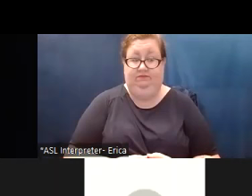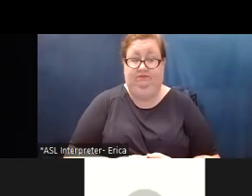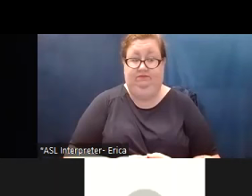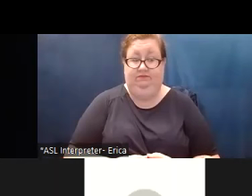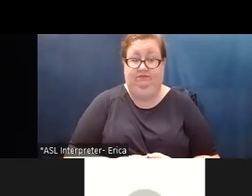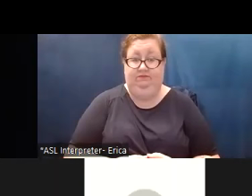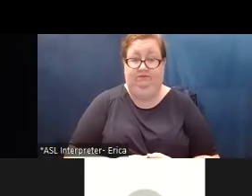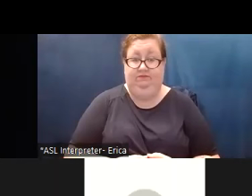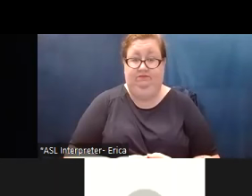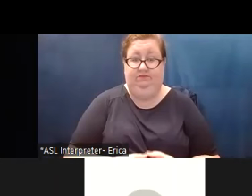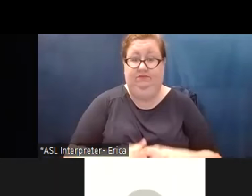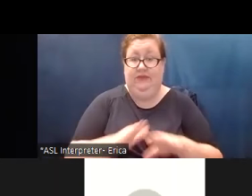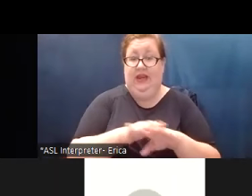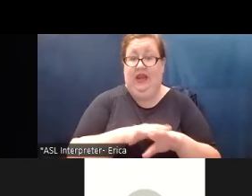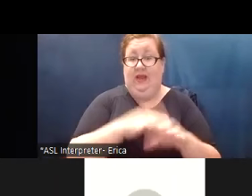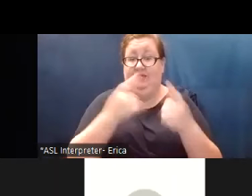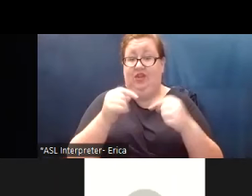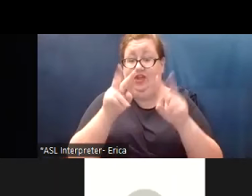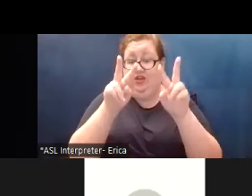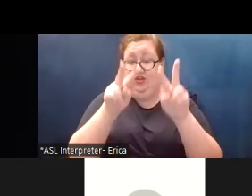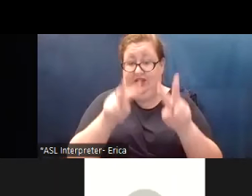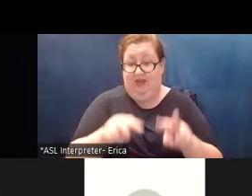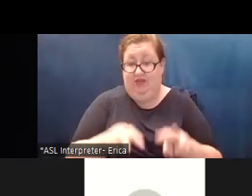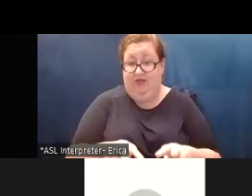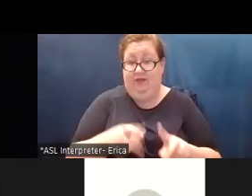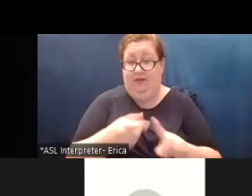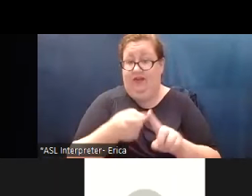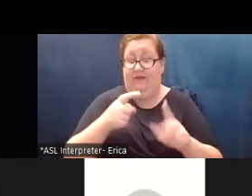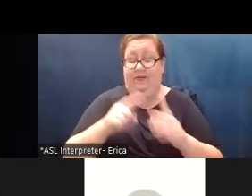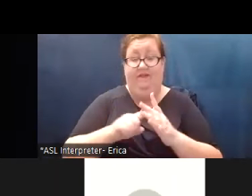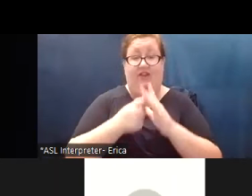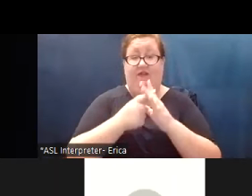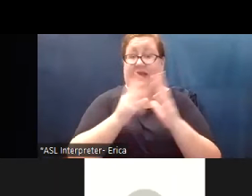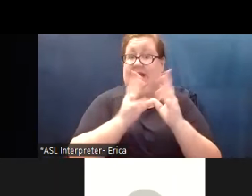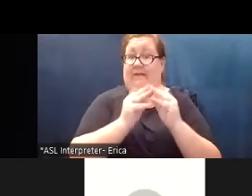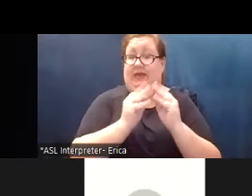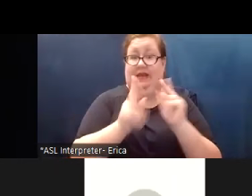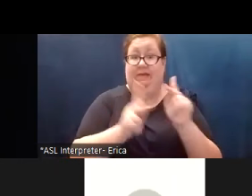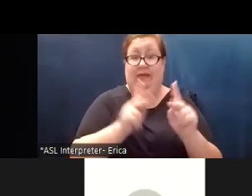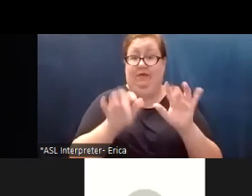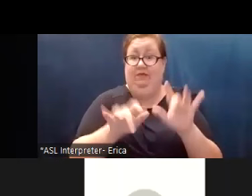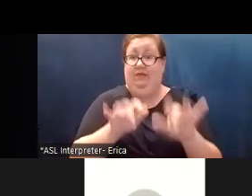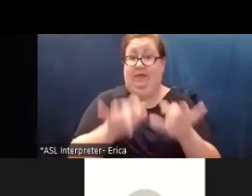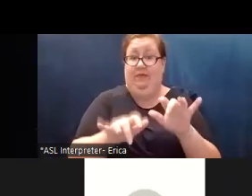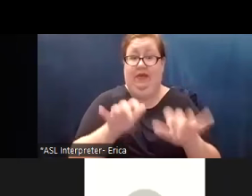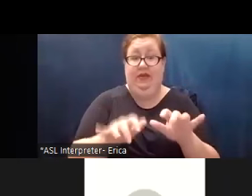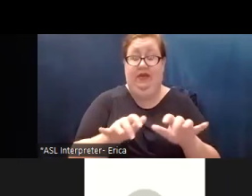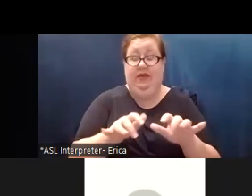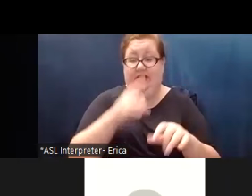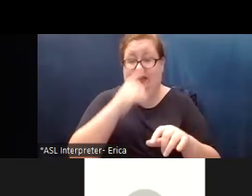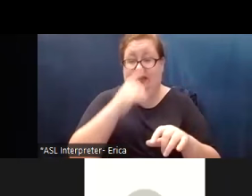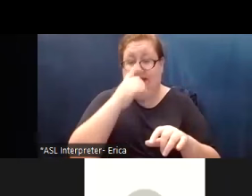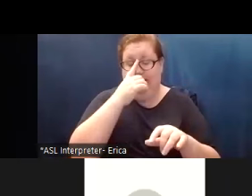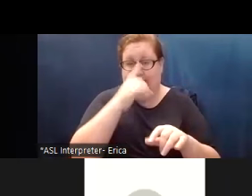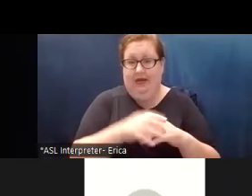I'm like slowly trying to skim through them, but right from the very beginning of the meeting, there was Pankaj shared some